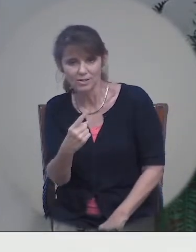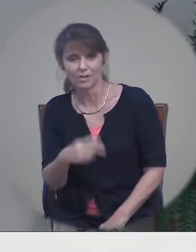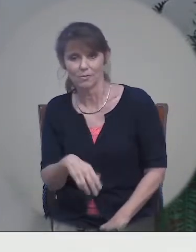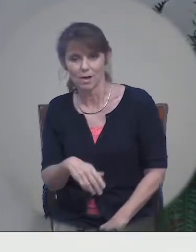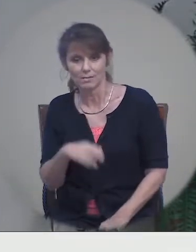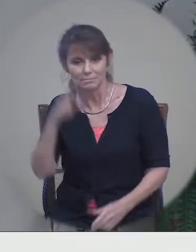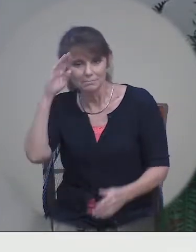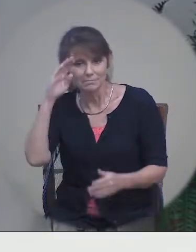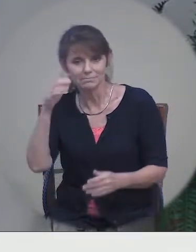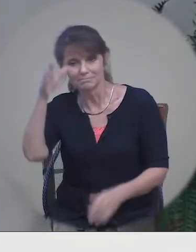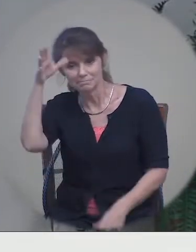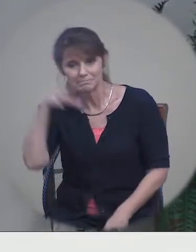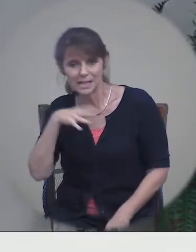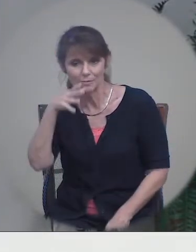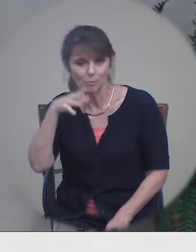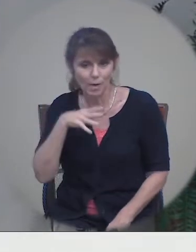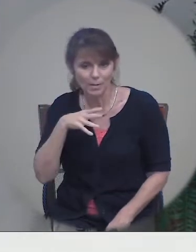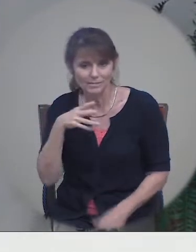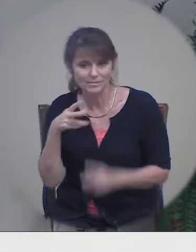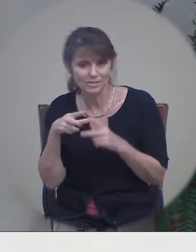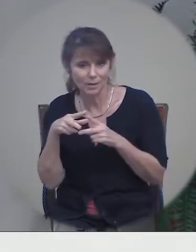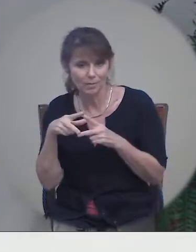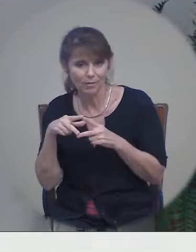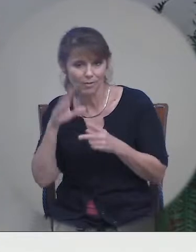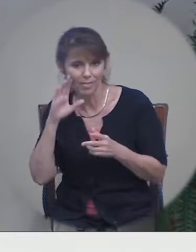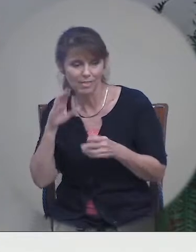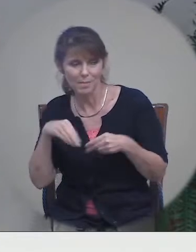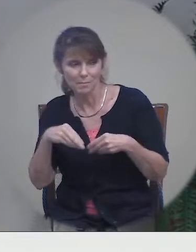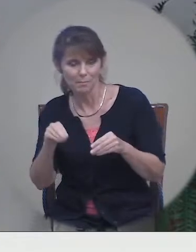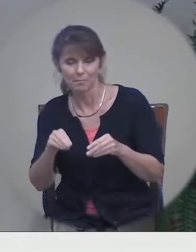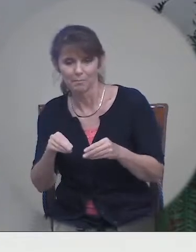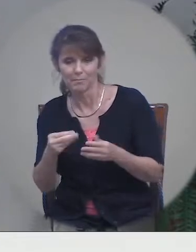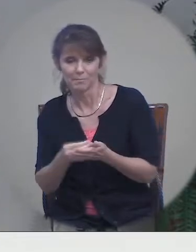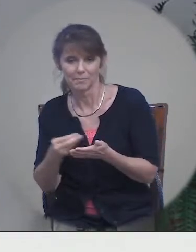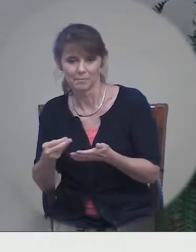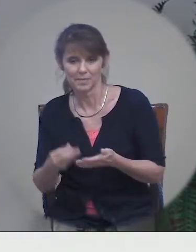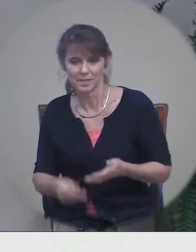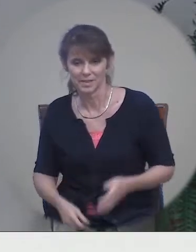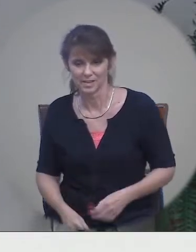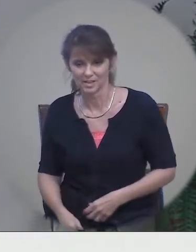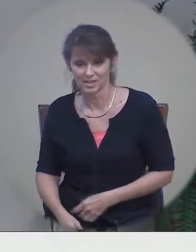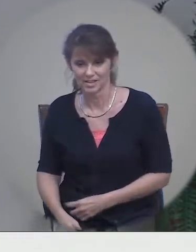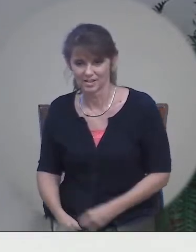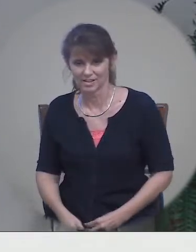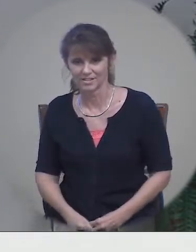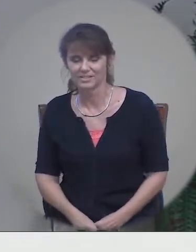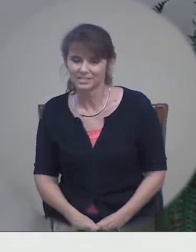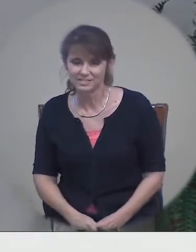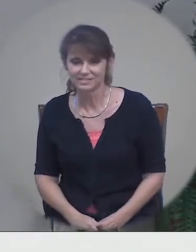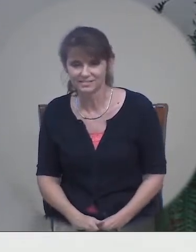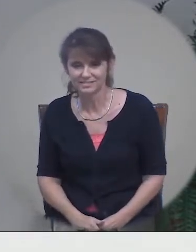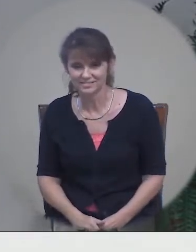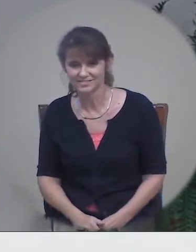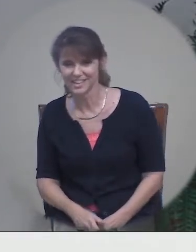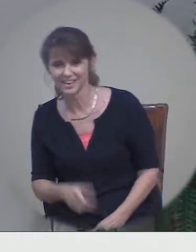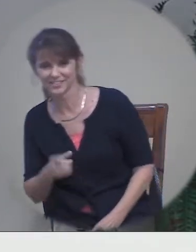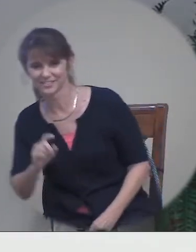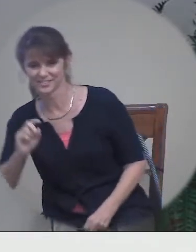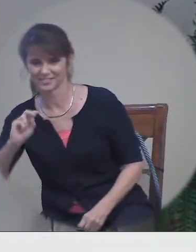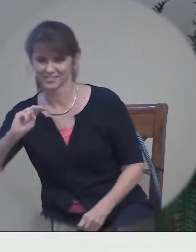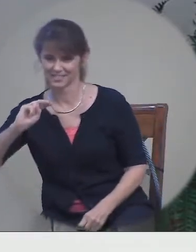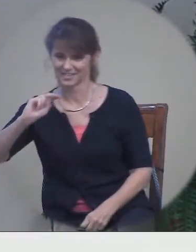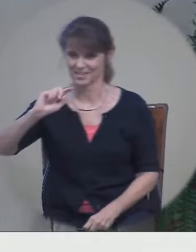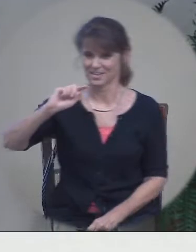have not changed any. But tonight, we're going to continue our studies in the books of 2 Kings and 2